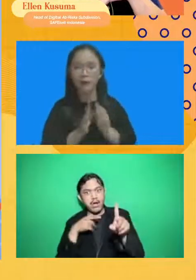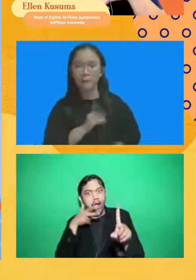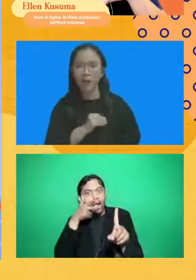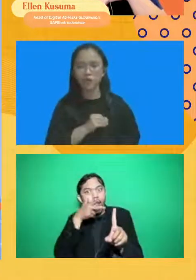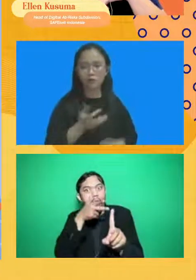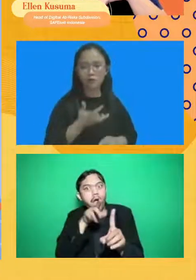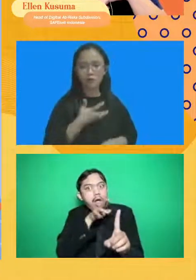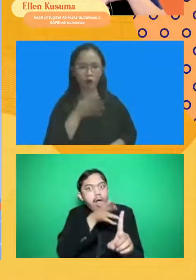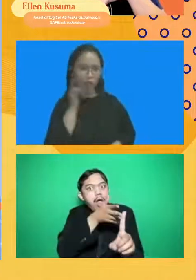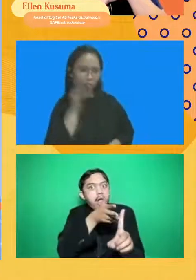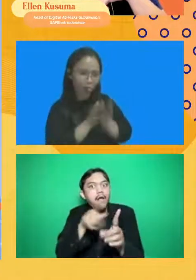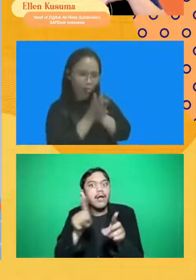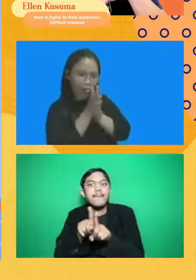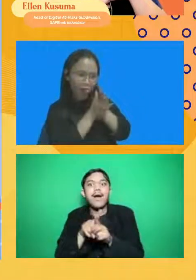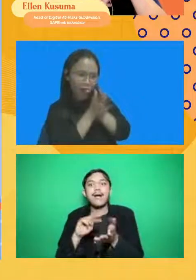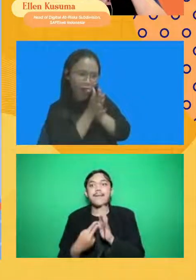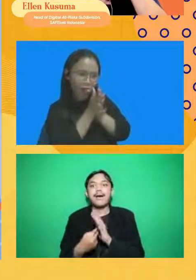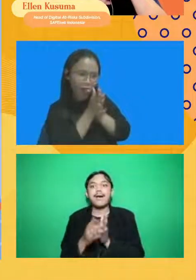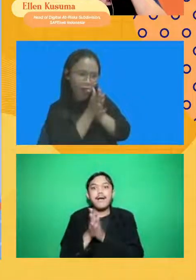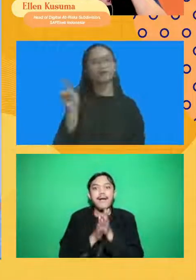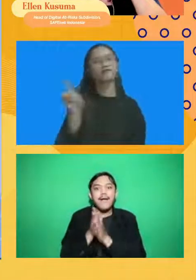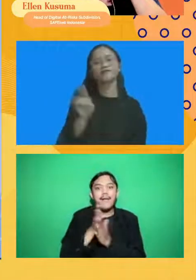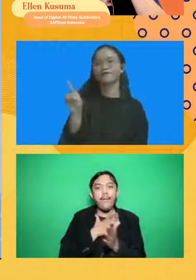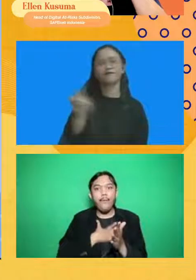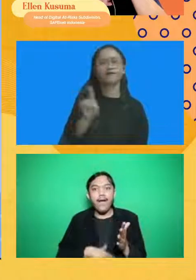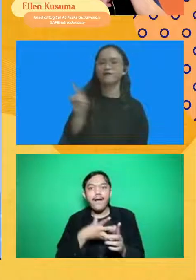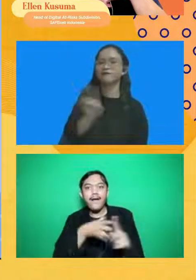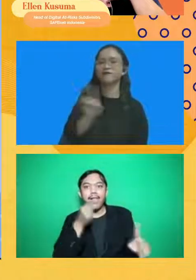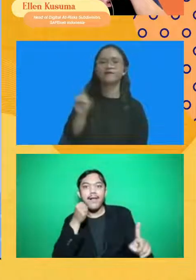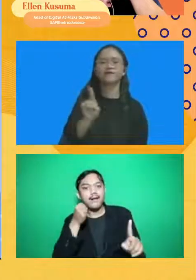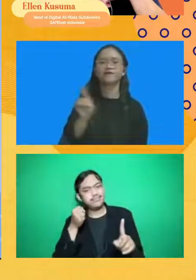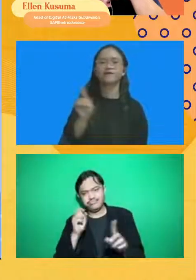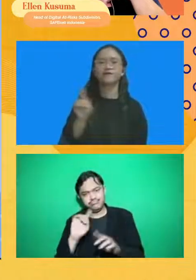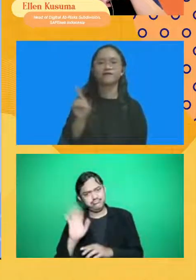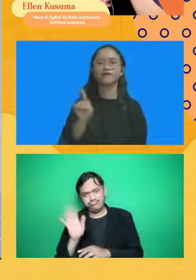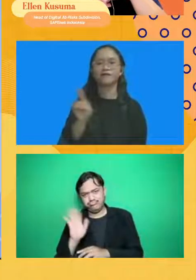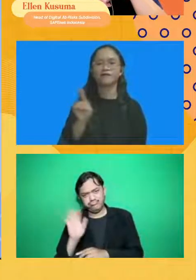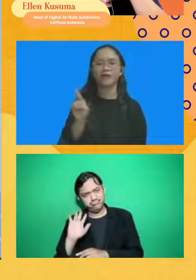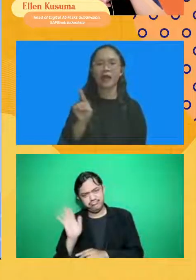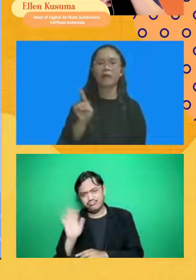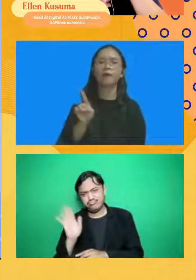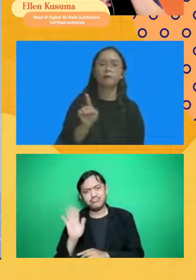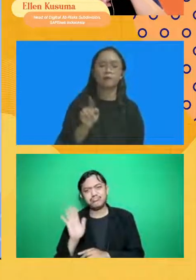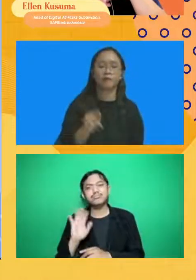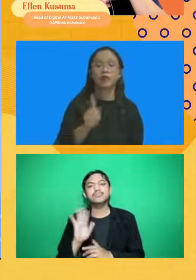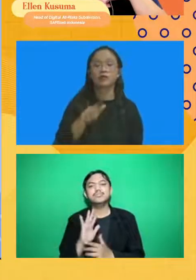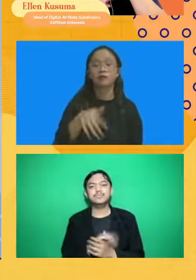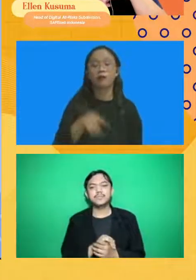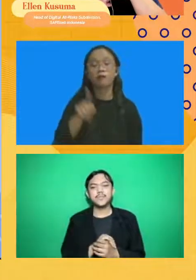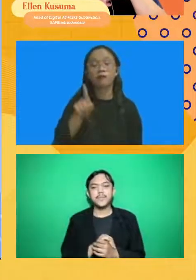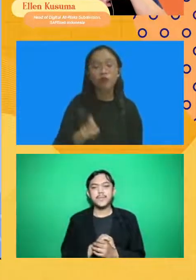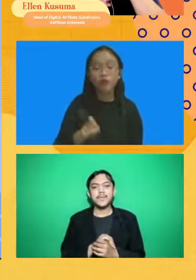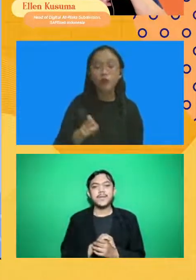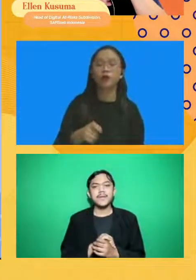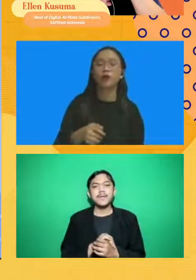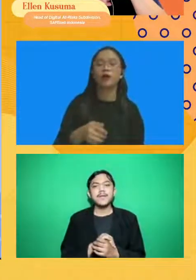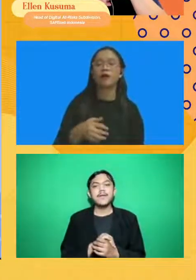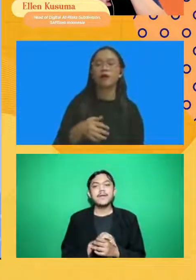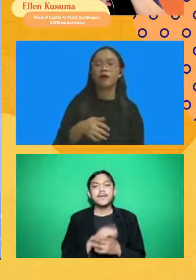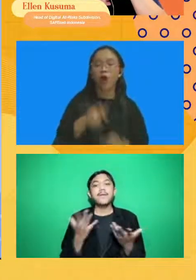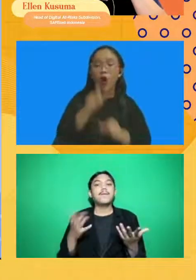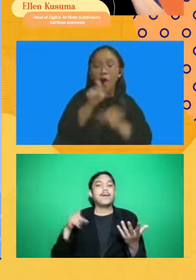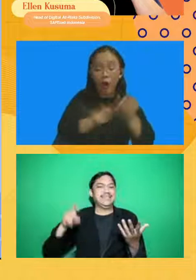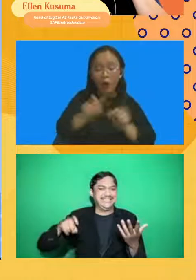there could be a person who have bad intention, and they will use that recording of that